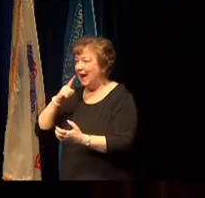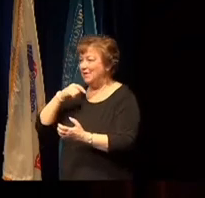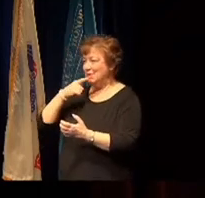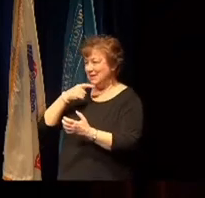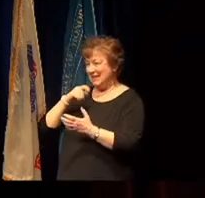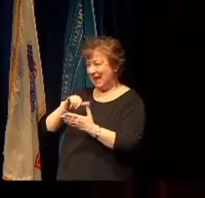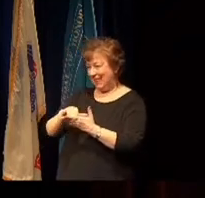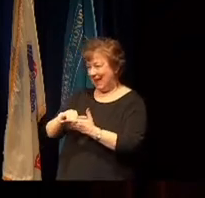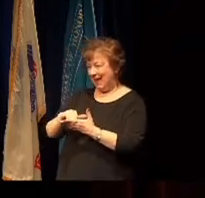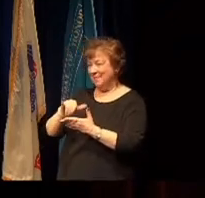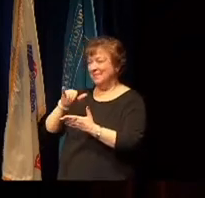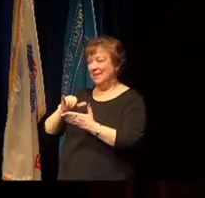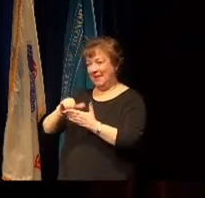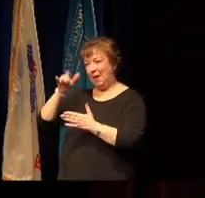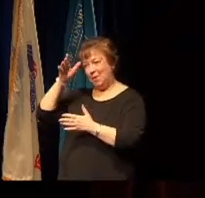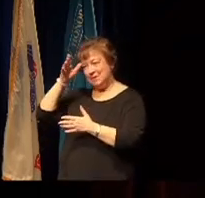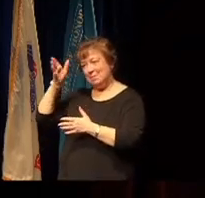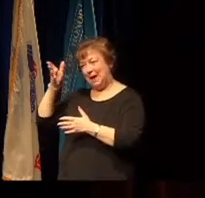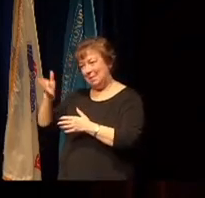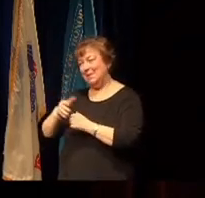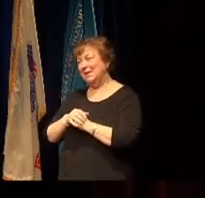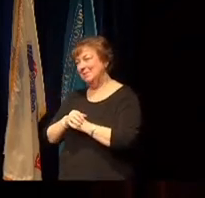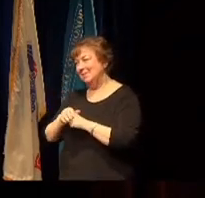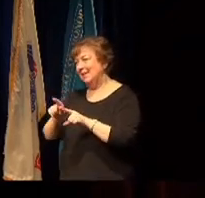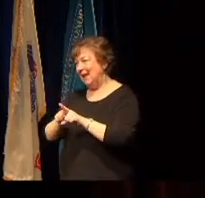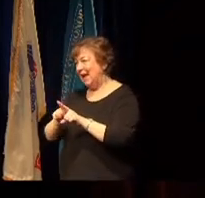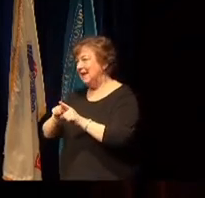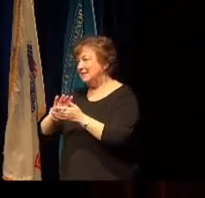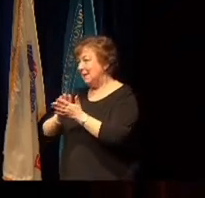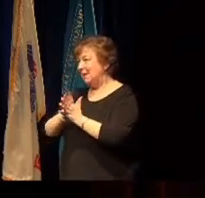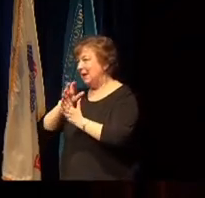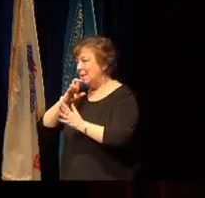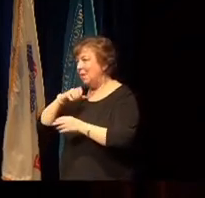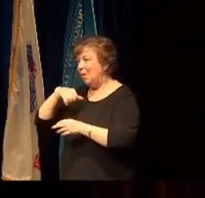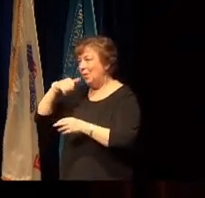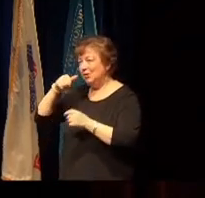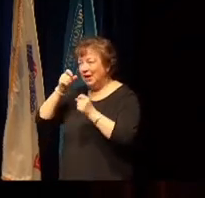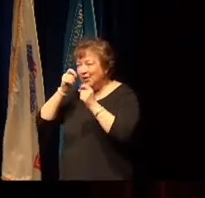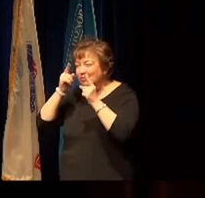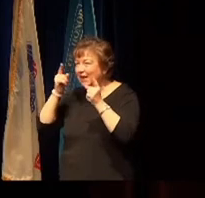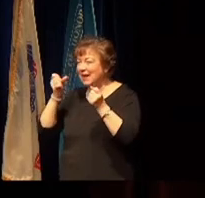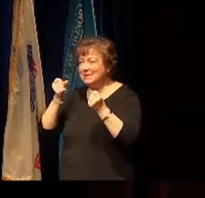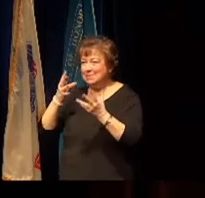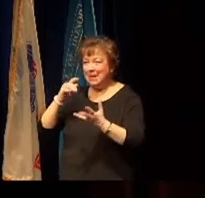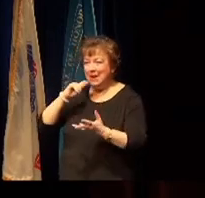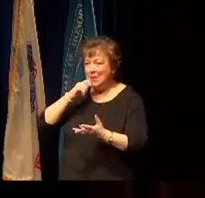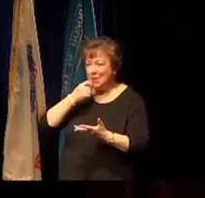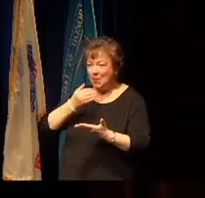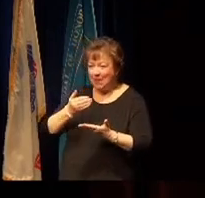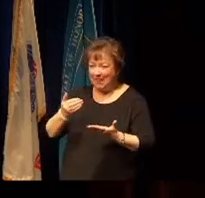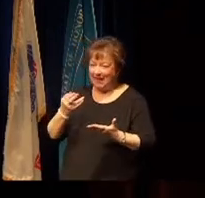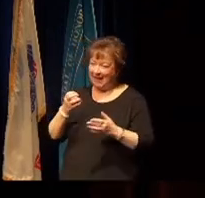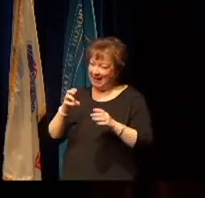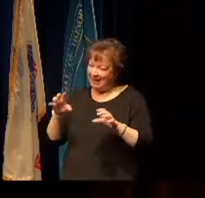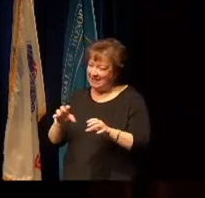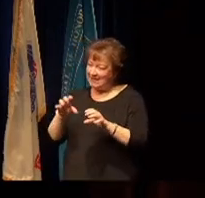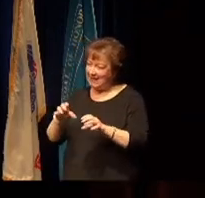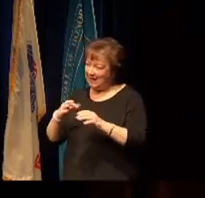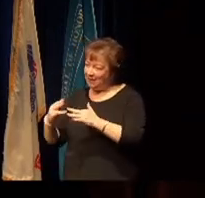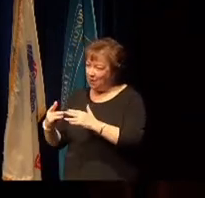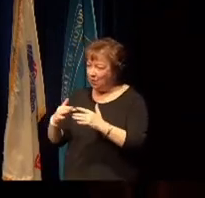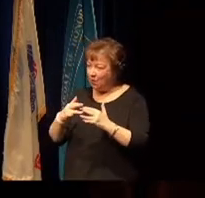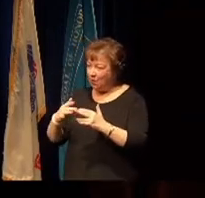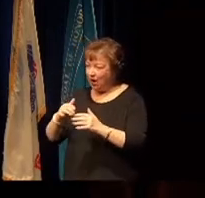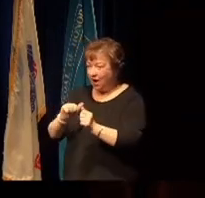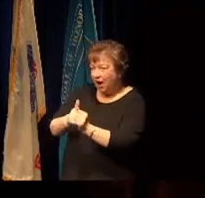That was Papa. As I got older, I started to realize all the cool things that he ended up doing in the war, how he dodged bullets and